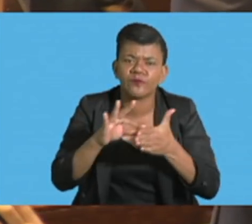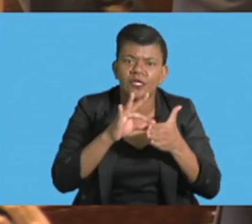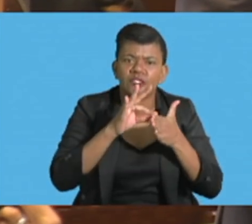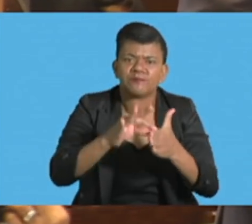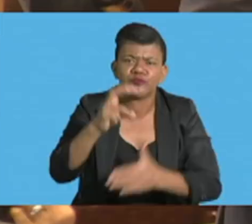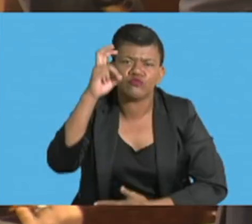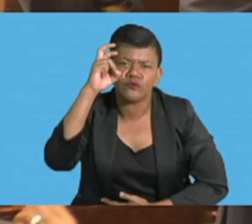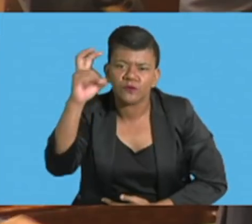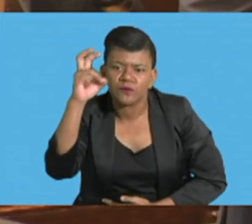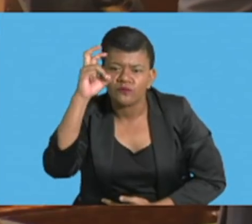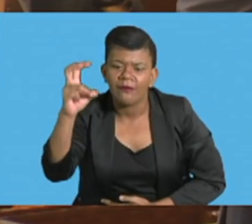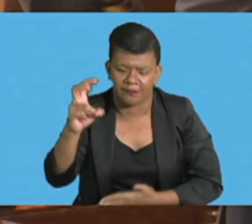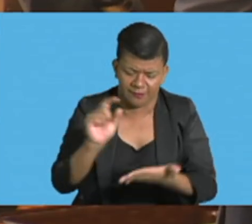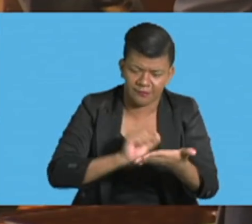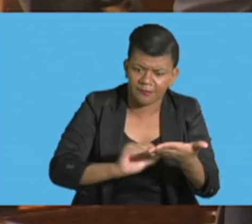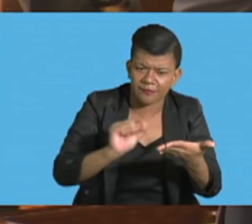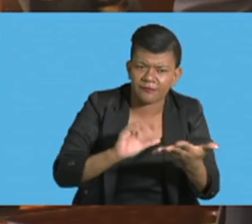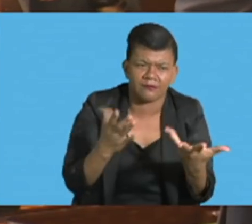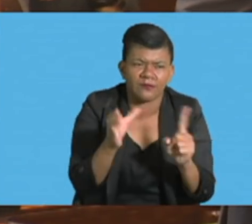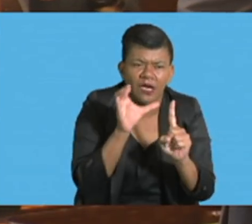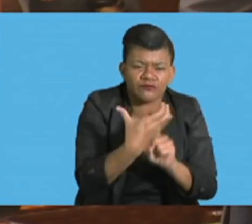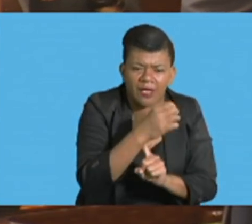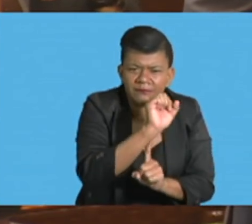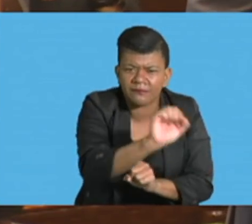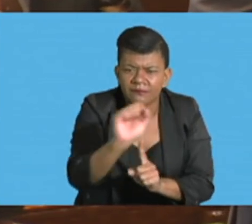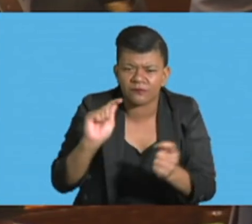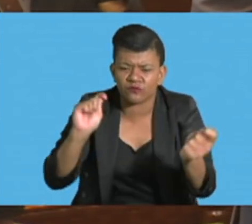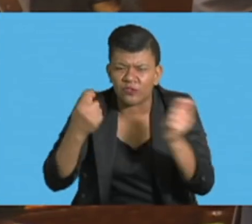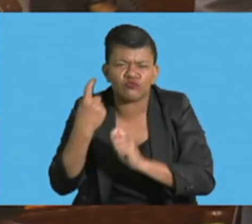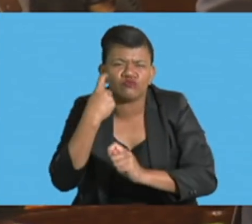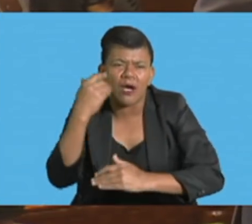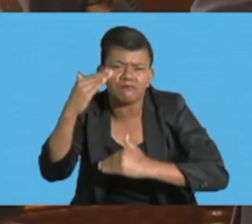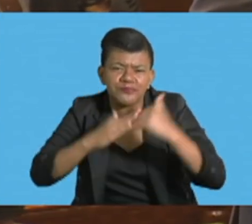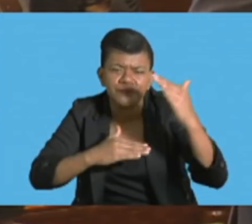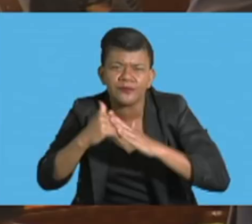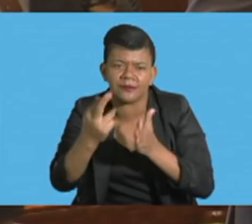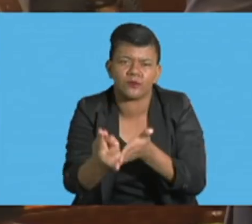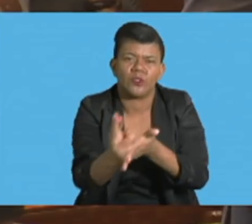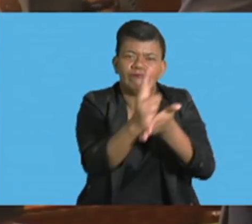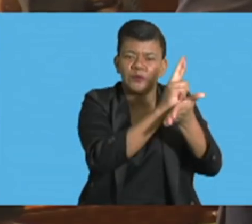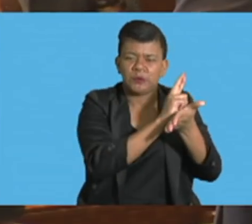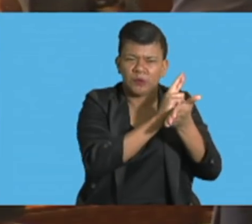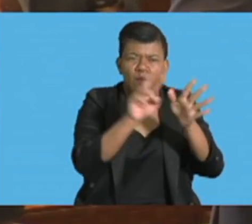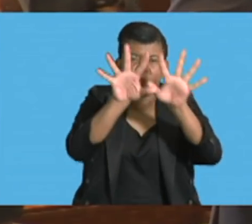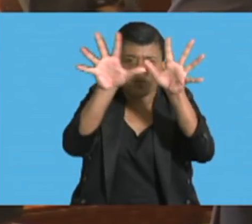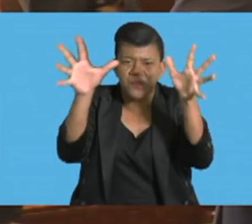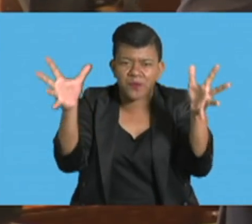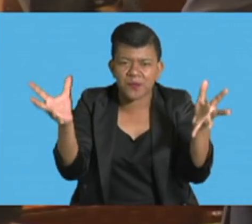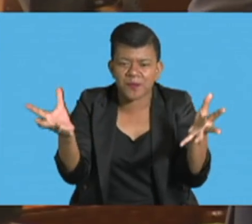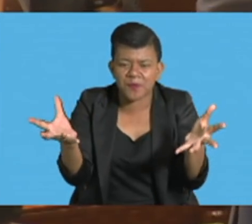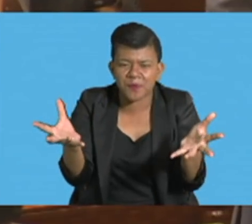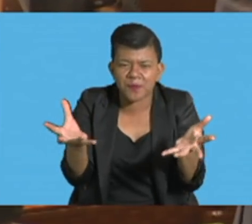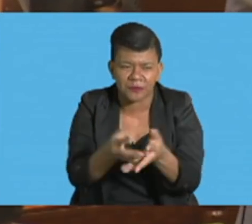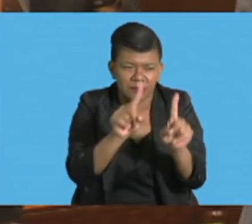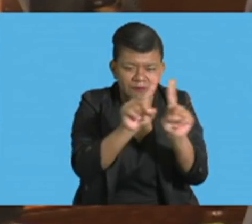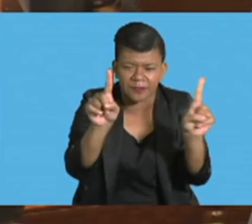and traditions, and building resilience in the midst of an increasingly globalized world. Mr. Speaker,